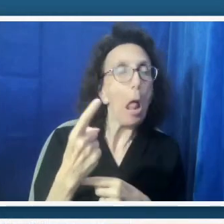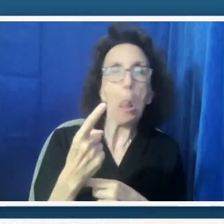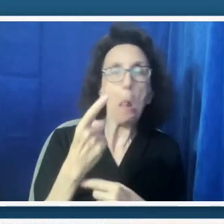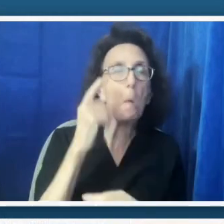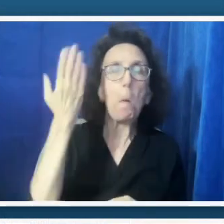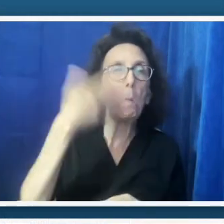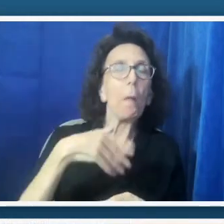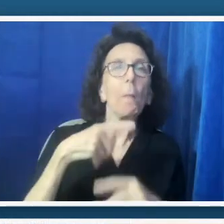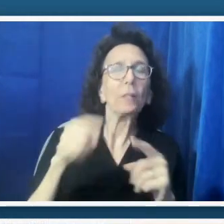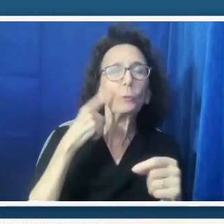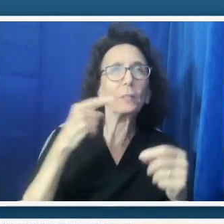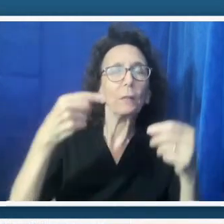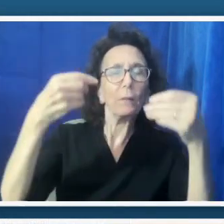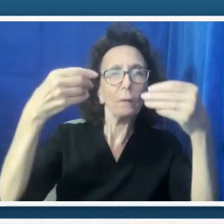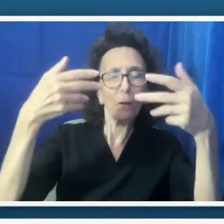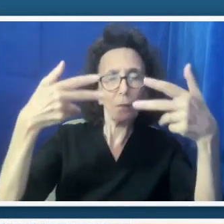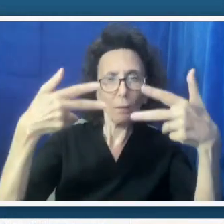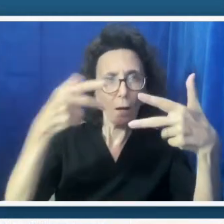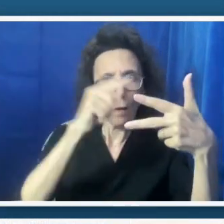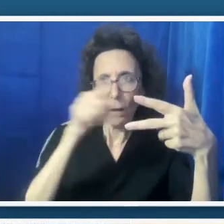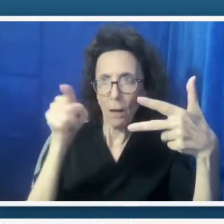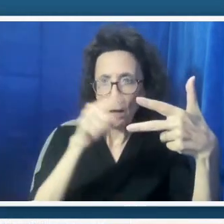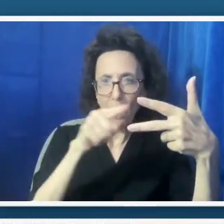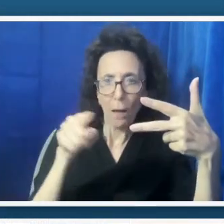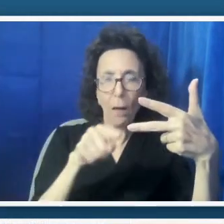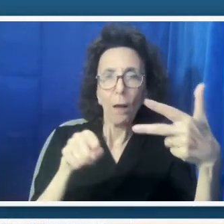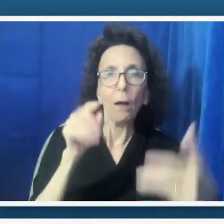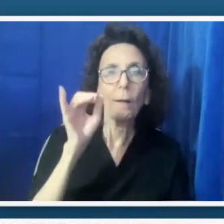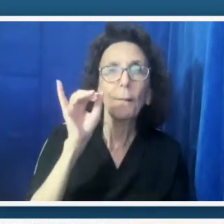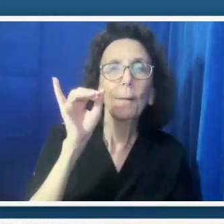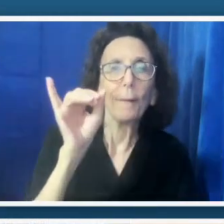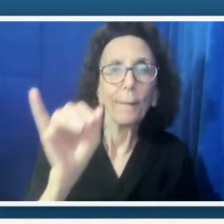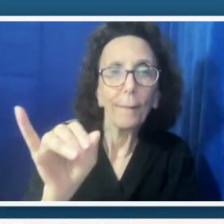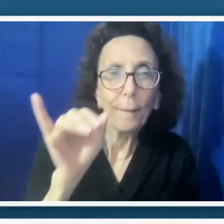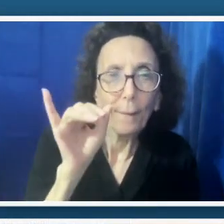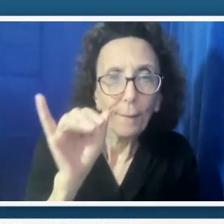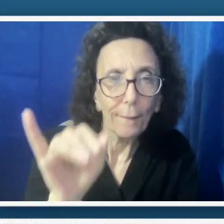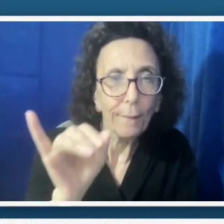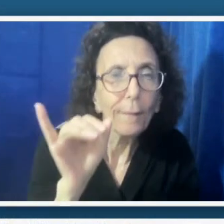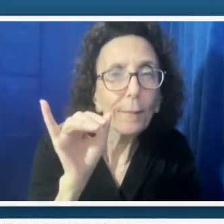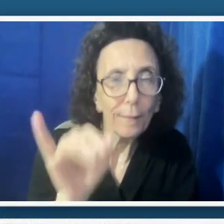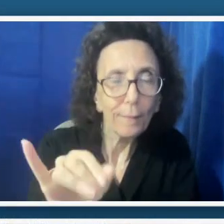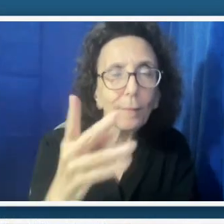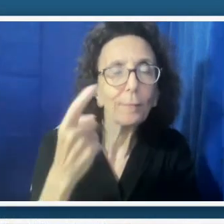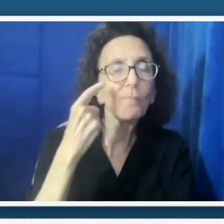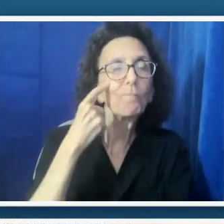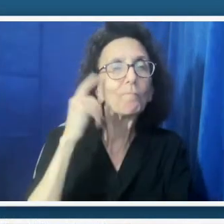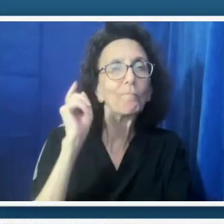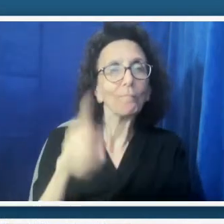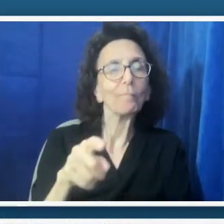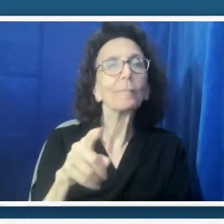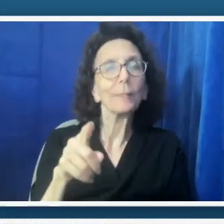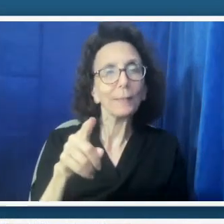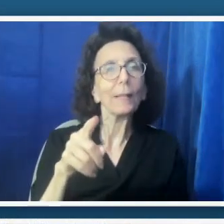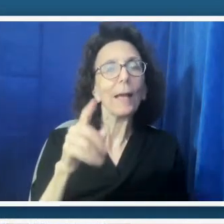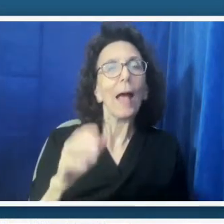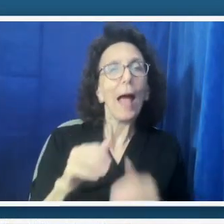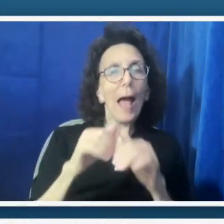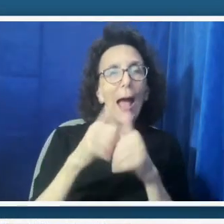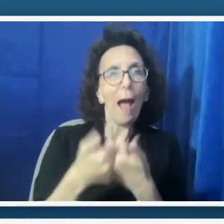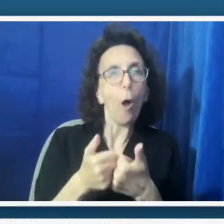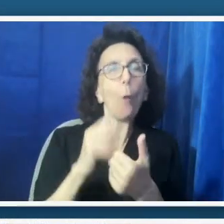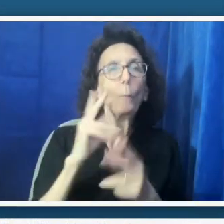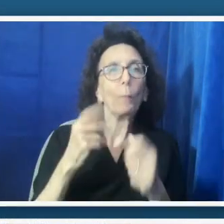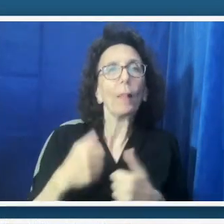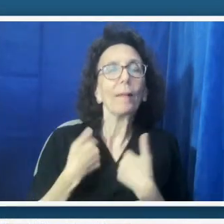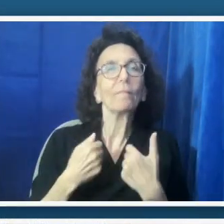that clear demarcation of industry, of functionality of life, how